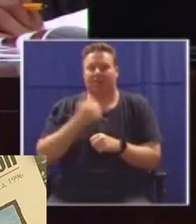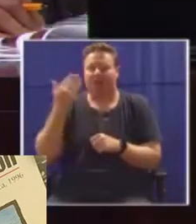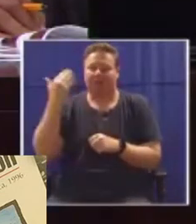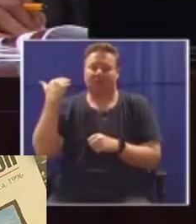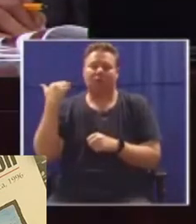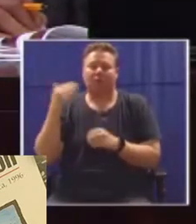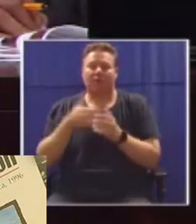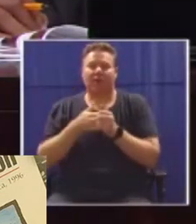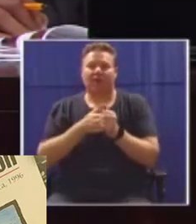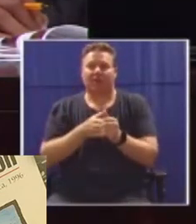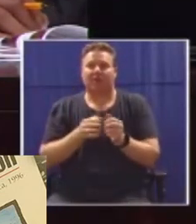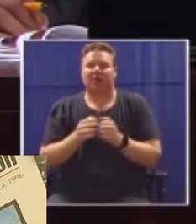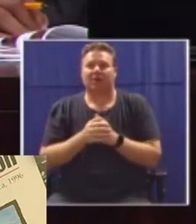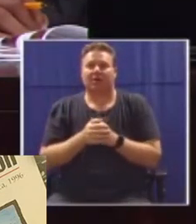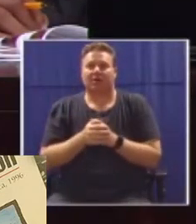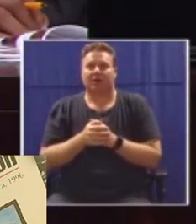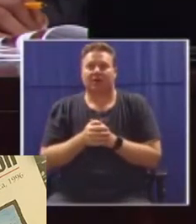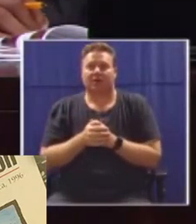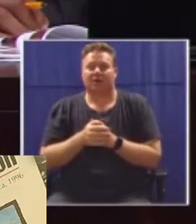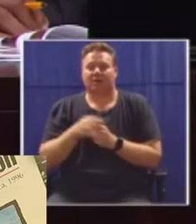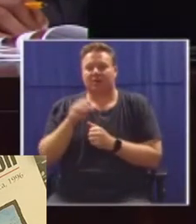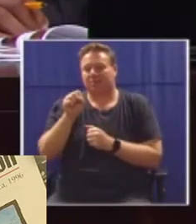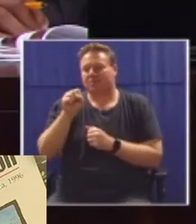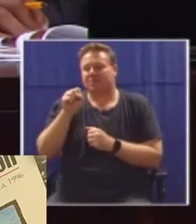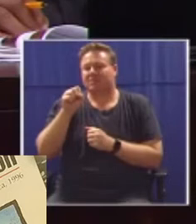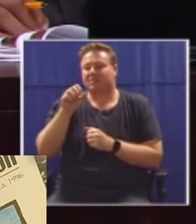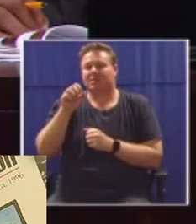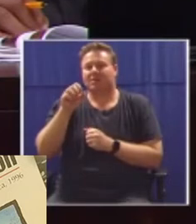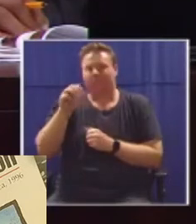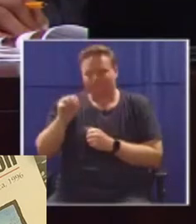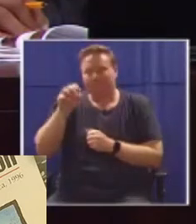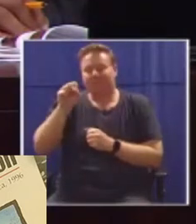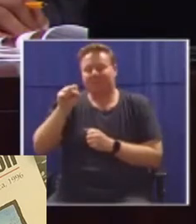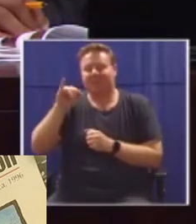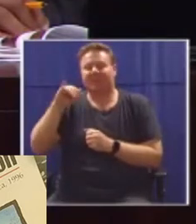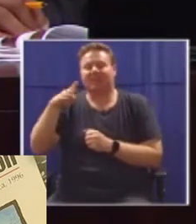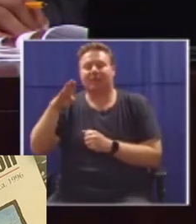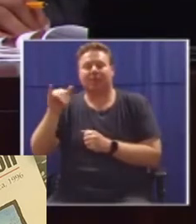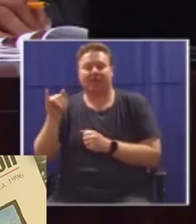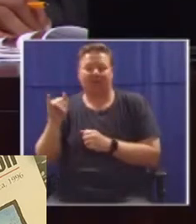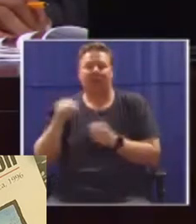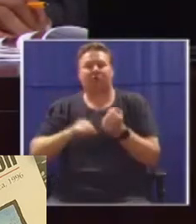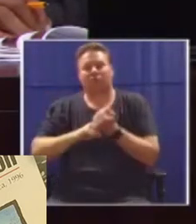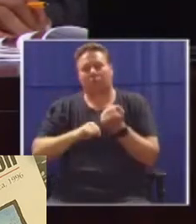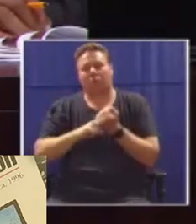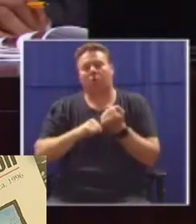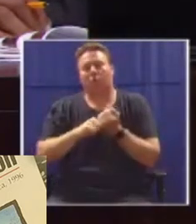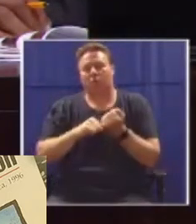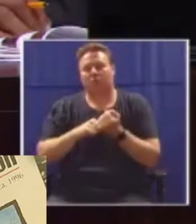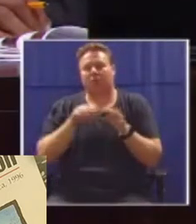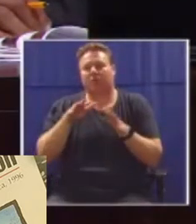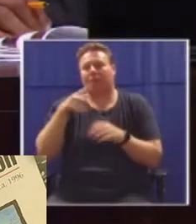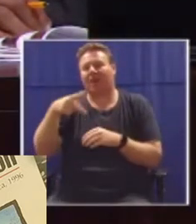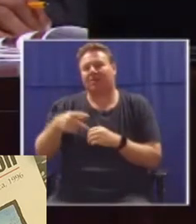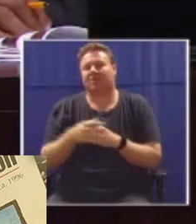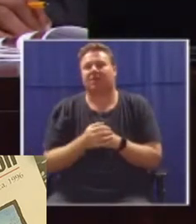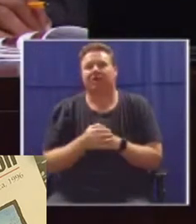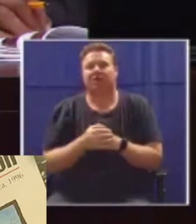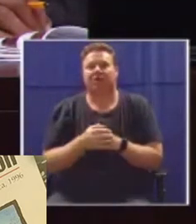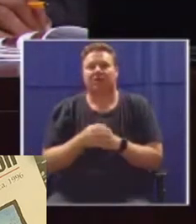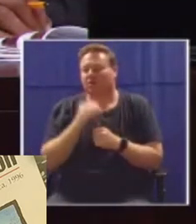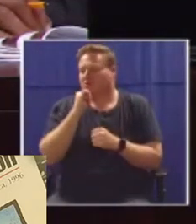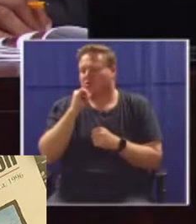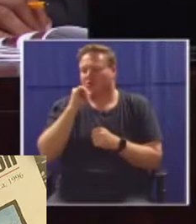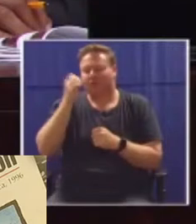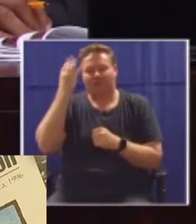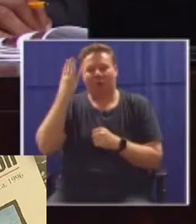Msibi, in an unwavering support for the people of Palestine. And let us not forget about the atrocities